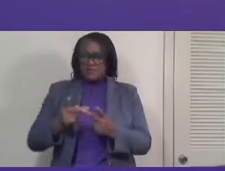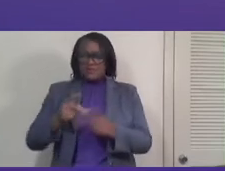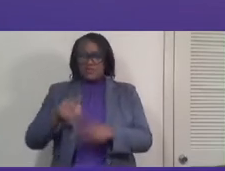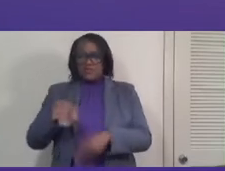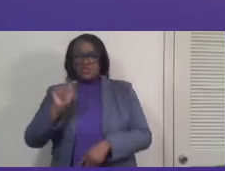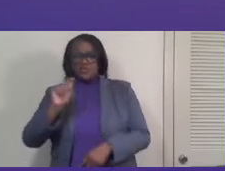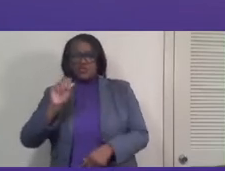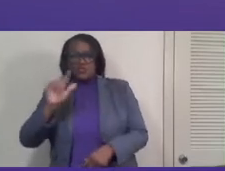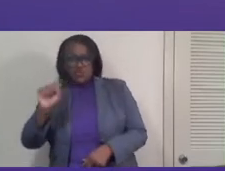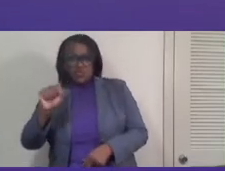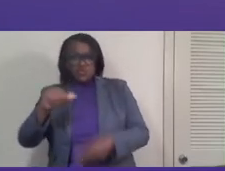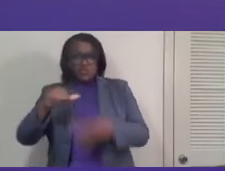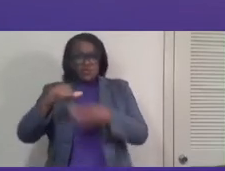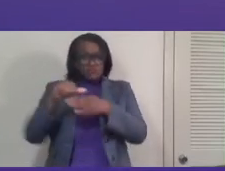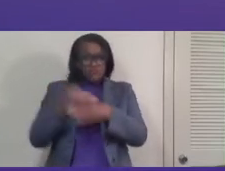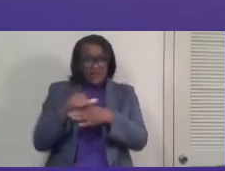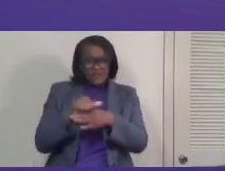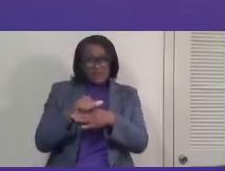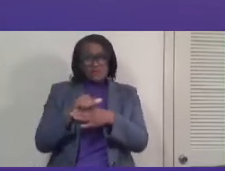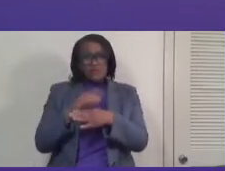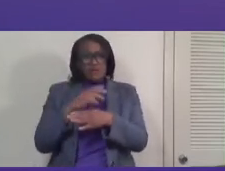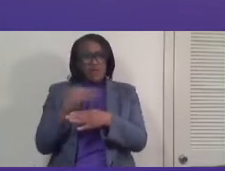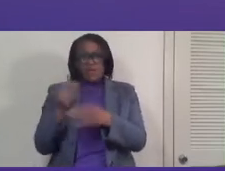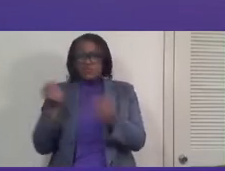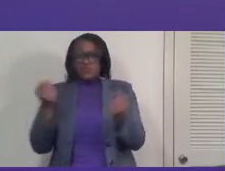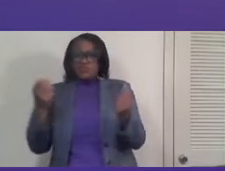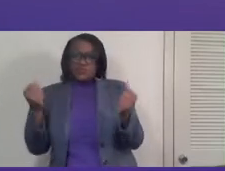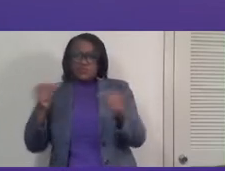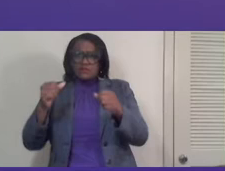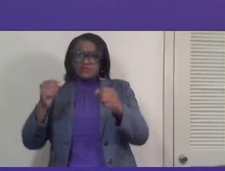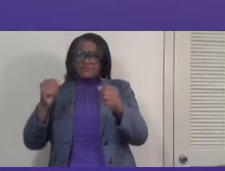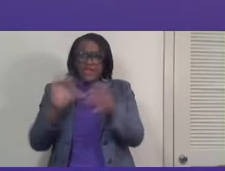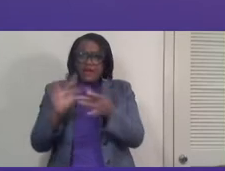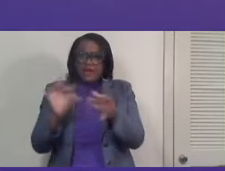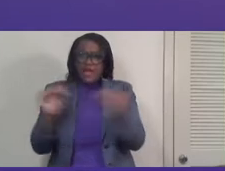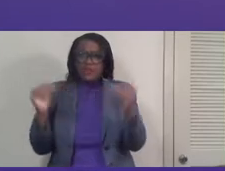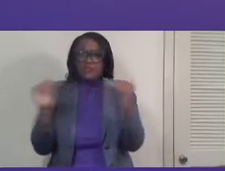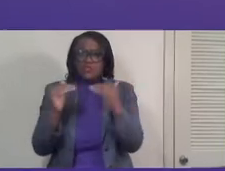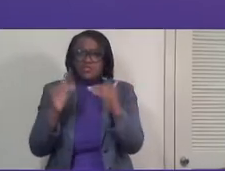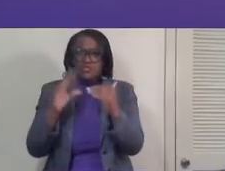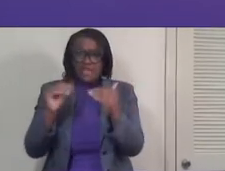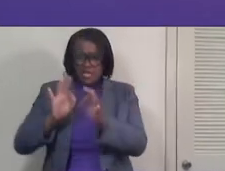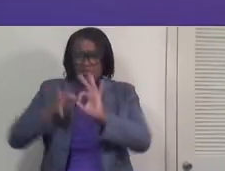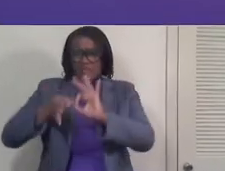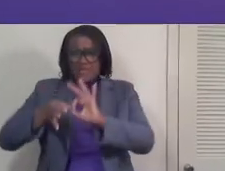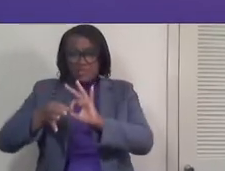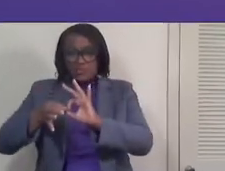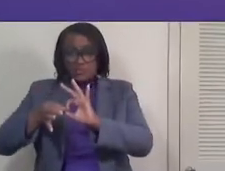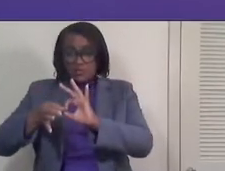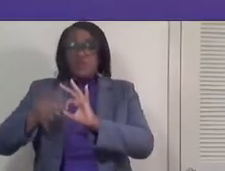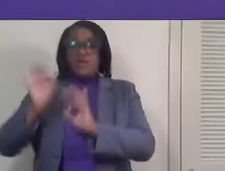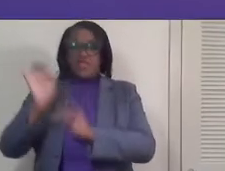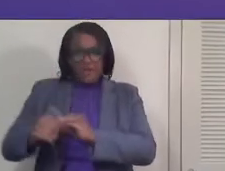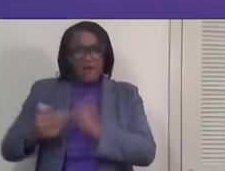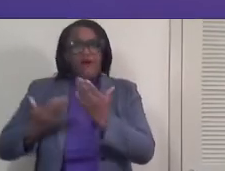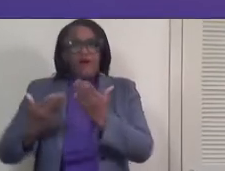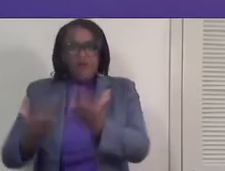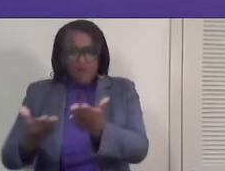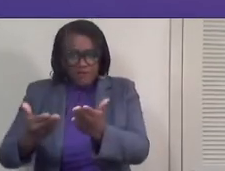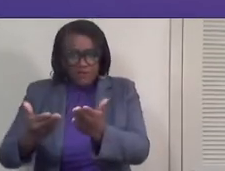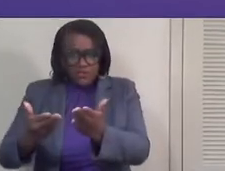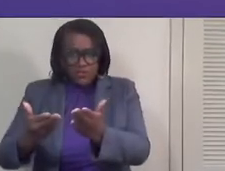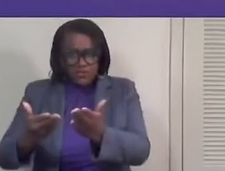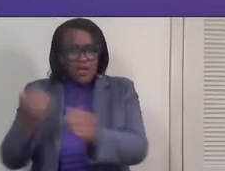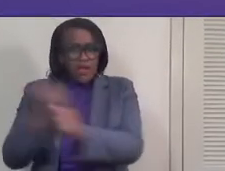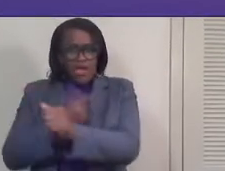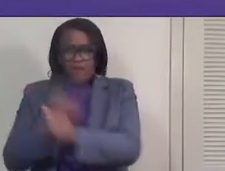practices, using practices of language justice and interpretation, which offers